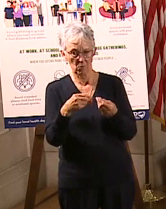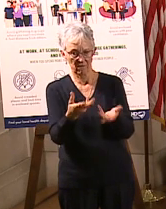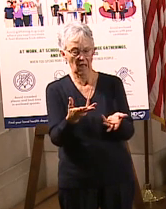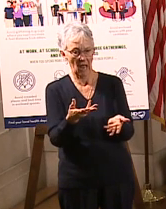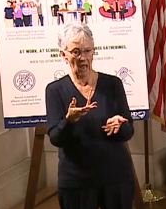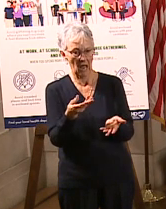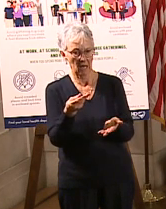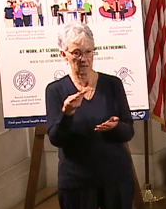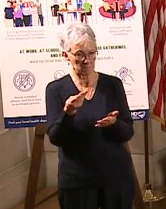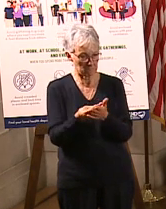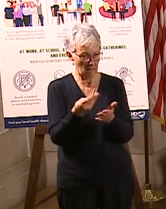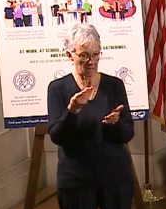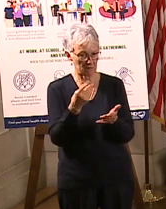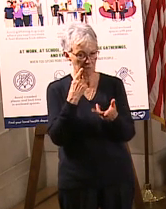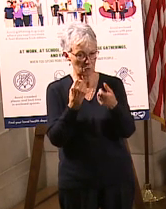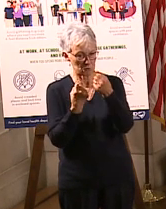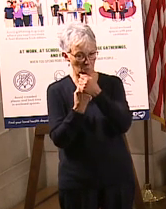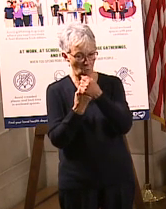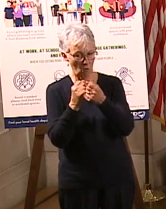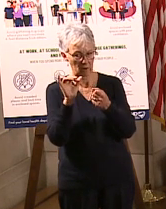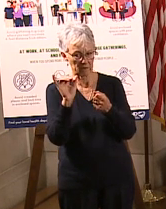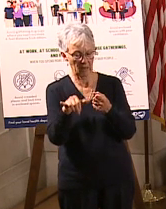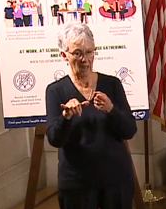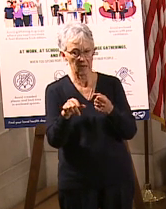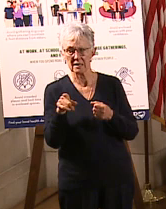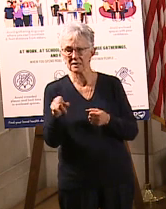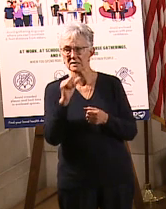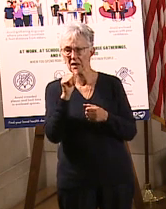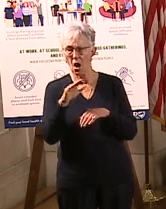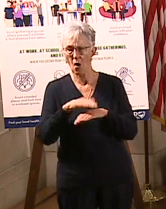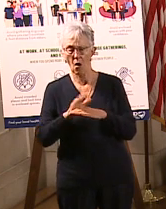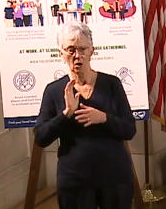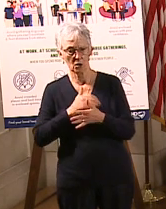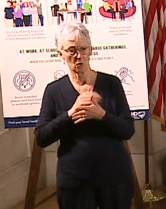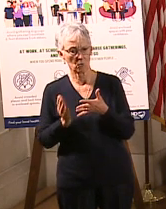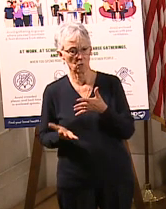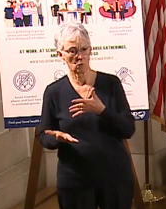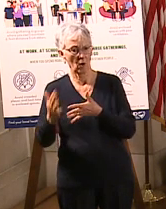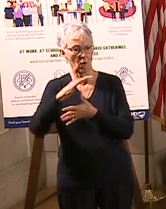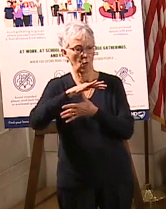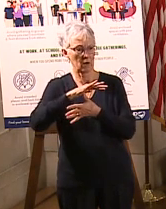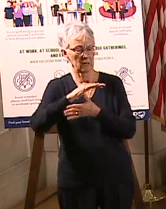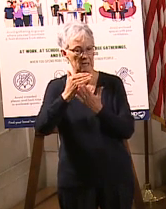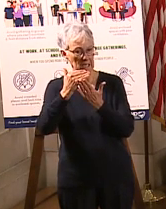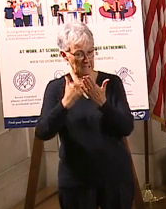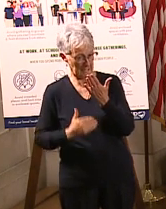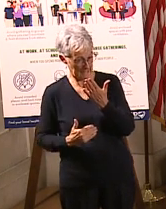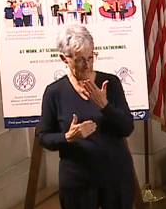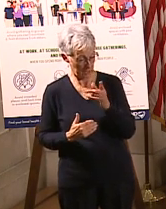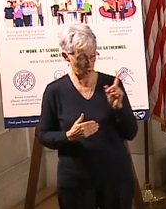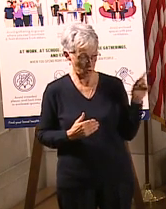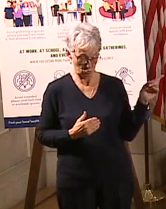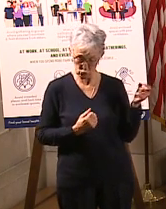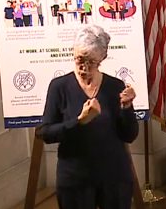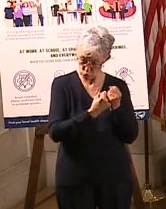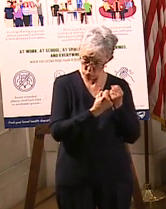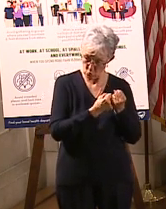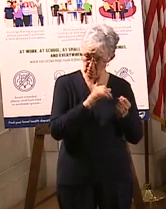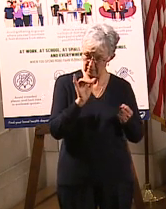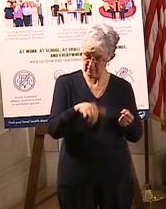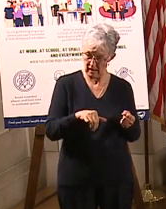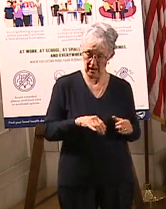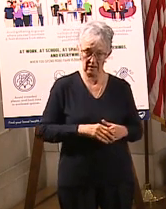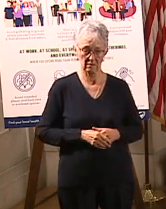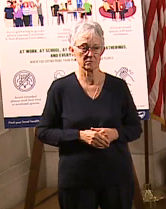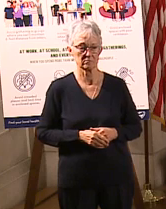made it into, in the priorities. Is that something that you would support? So Martha asked the questions. In the